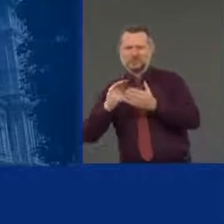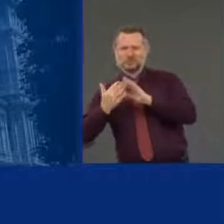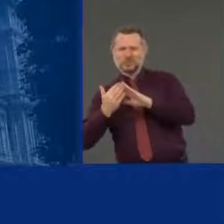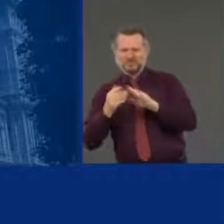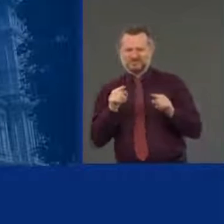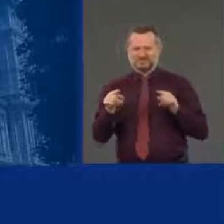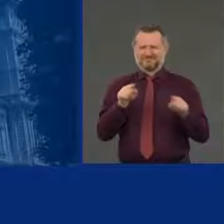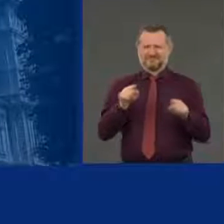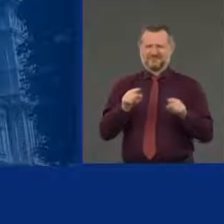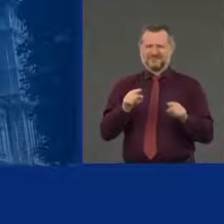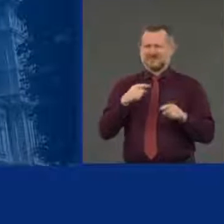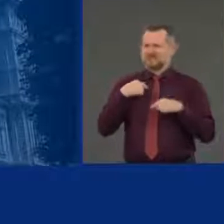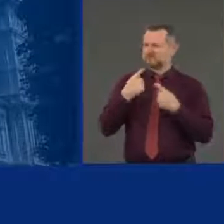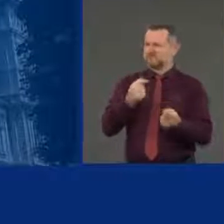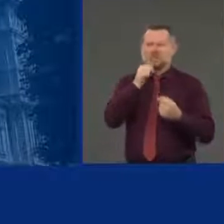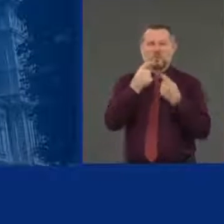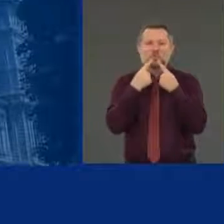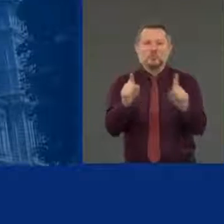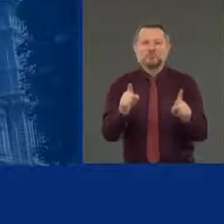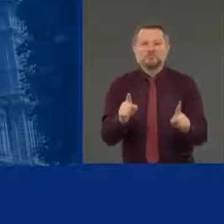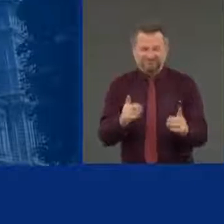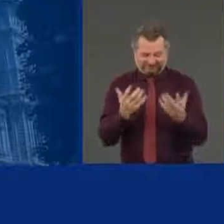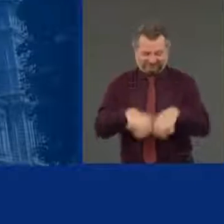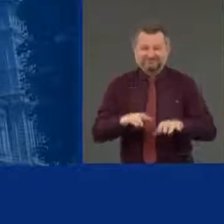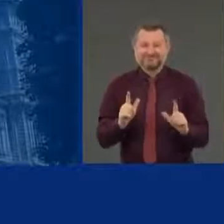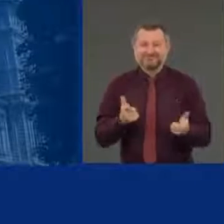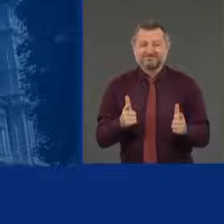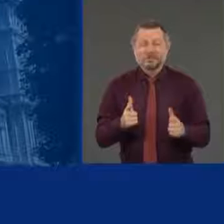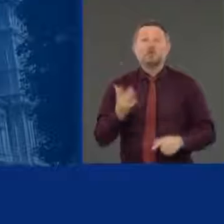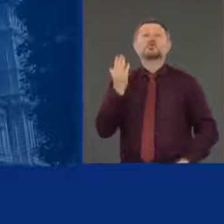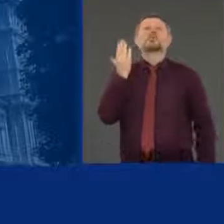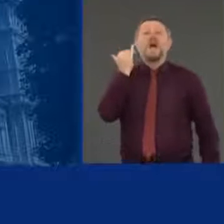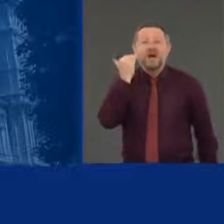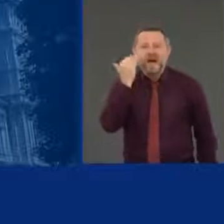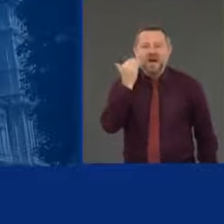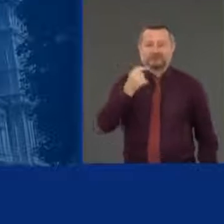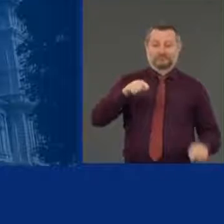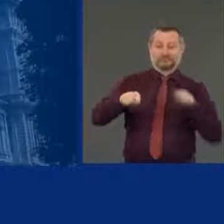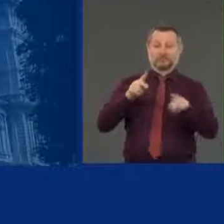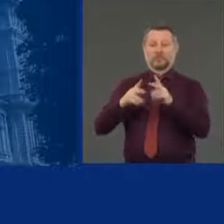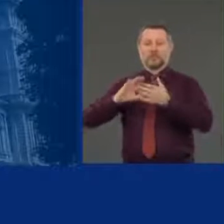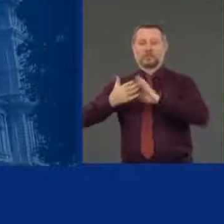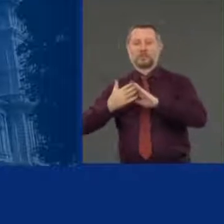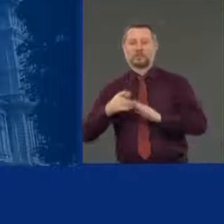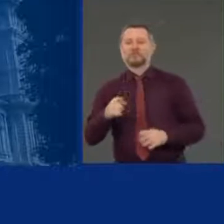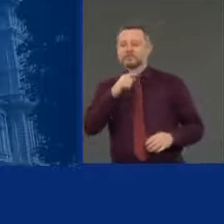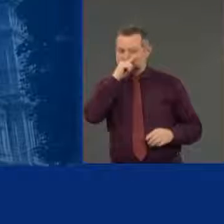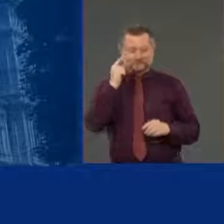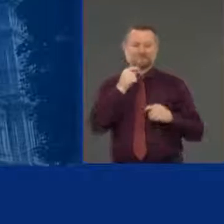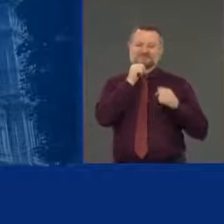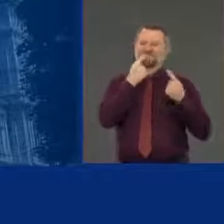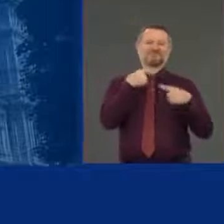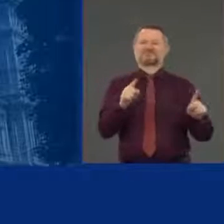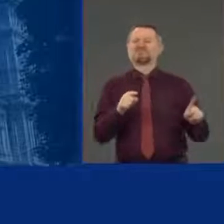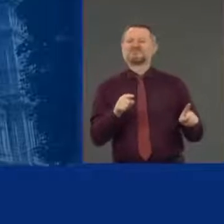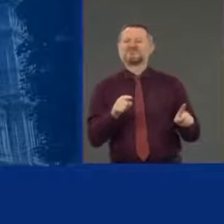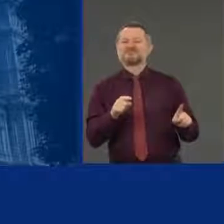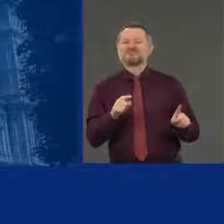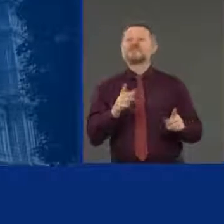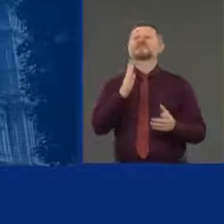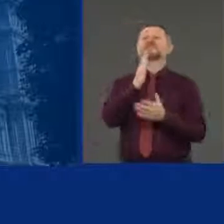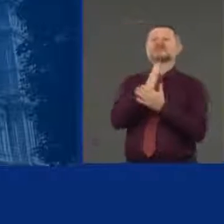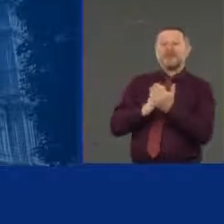working. Why? Because the community says it isn't working. A lot of the police say it's not working. But it is